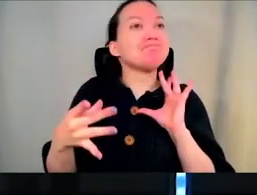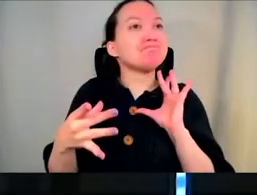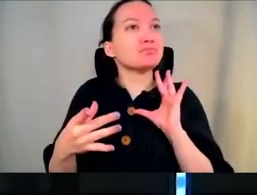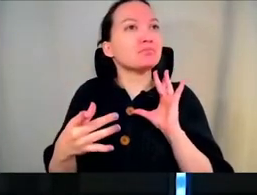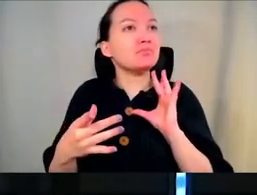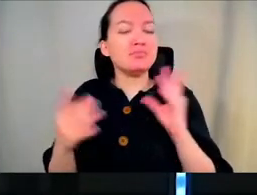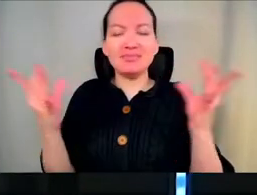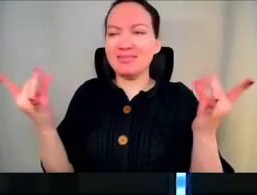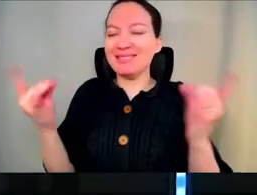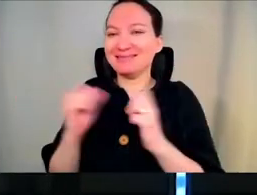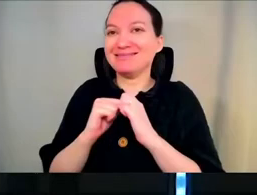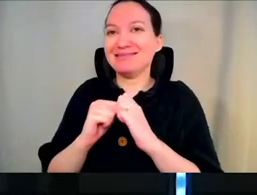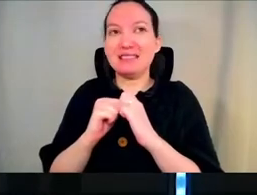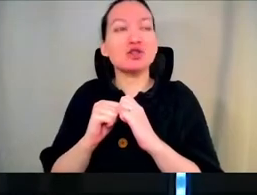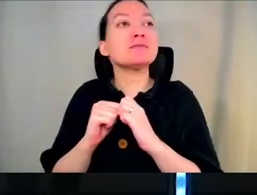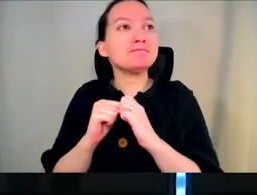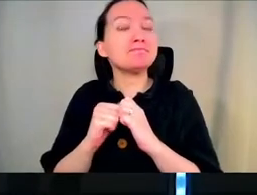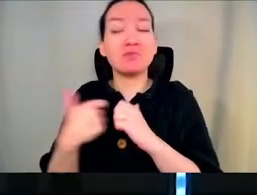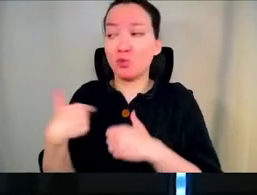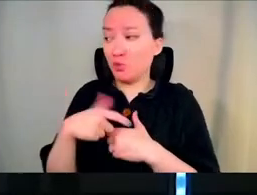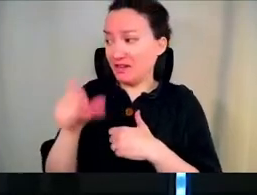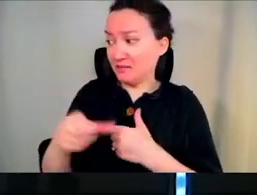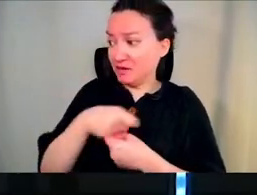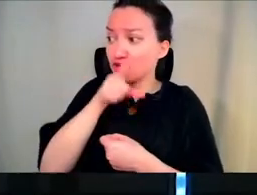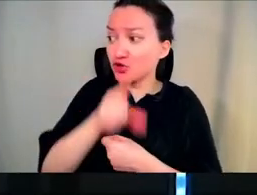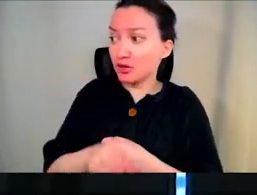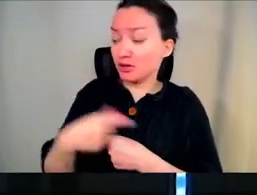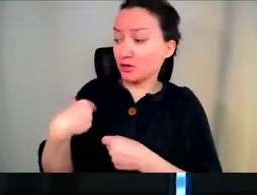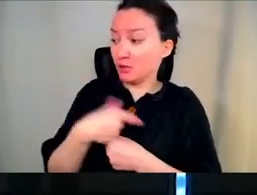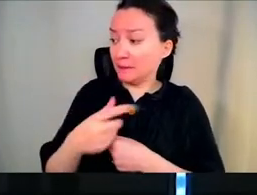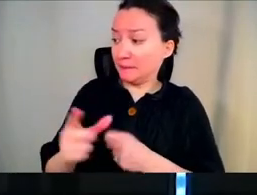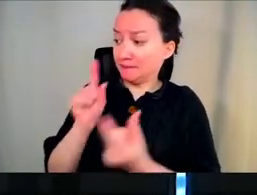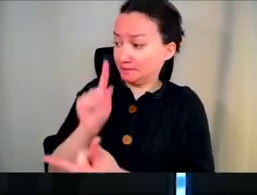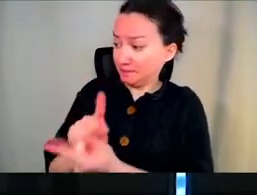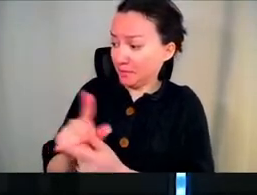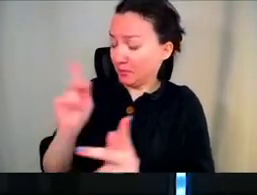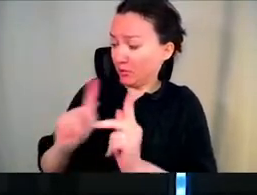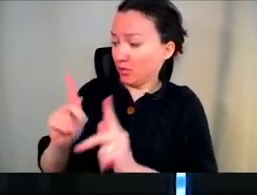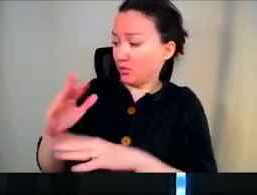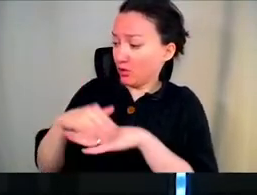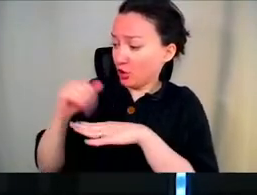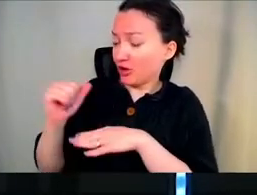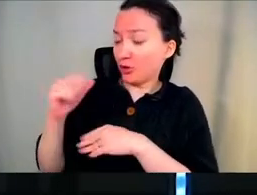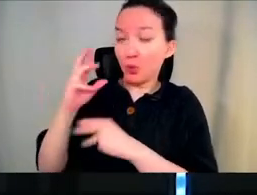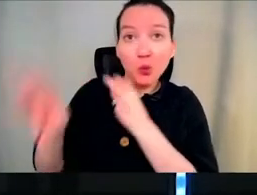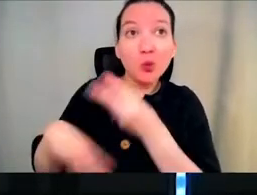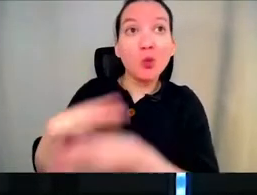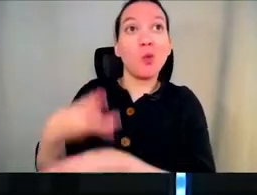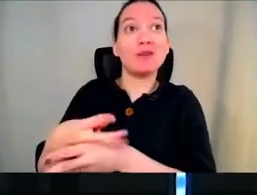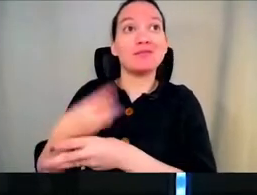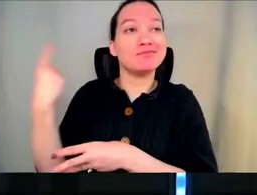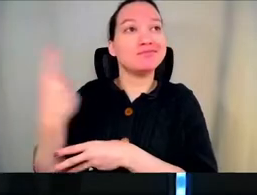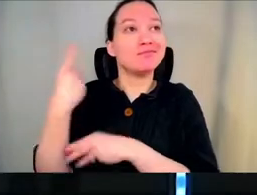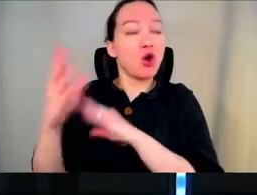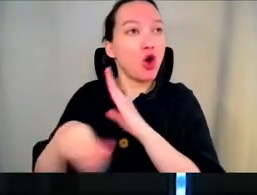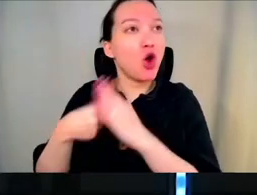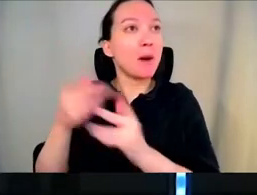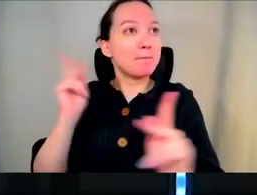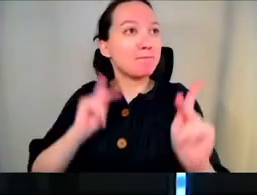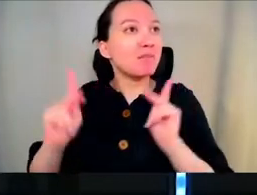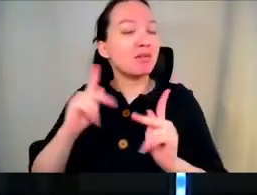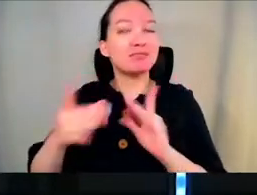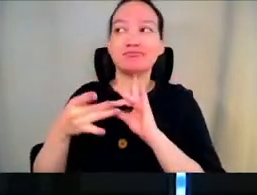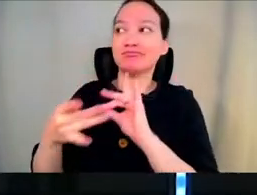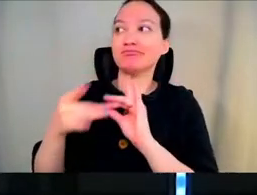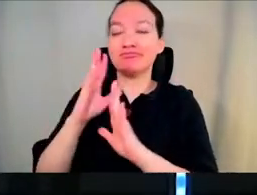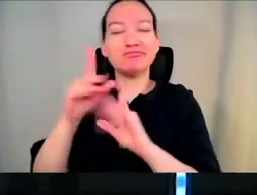tension together here between we need to make sure that we're being people that Jesus has called us out into the world to all people, and we have